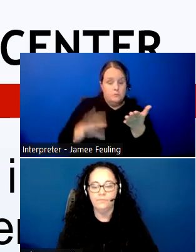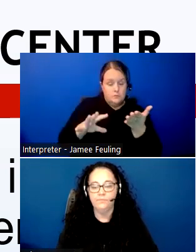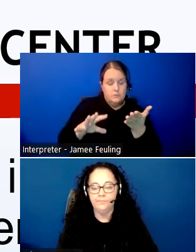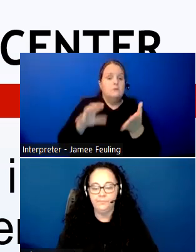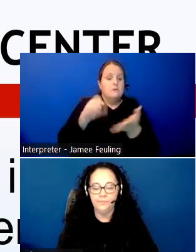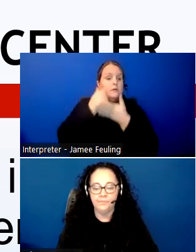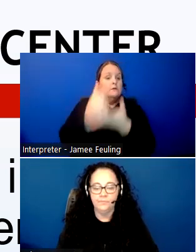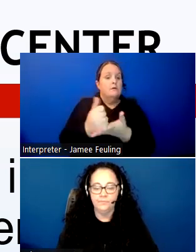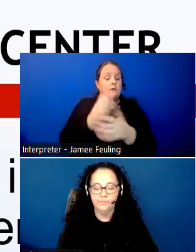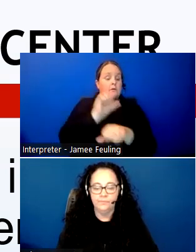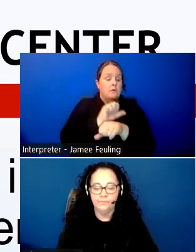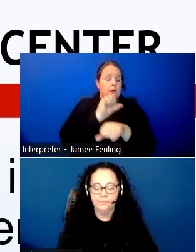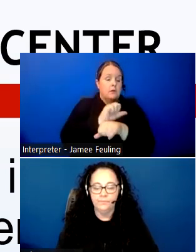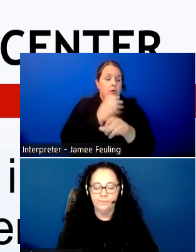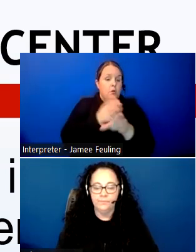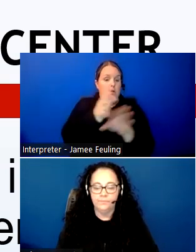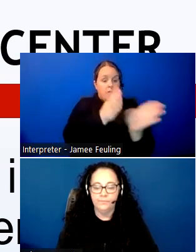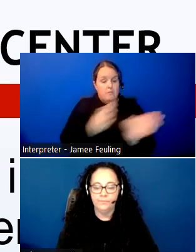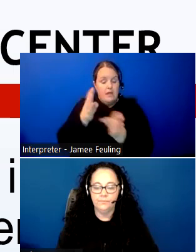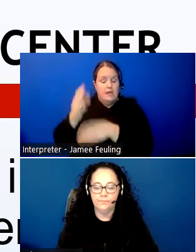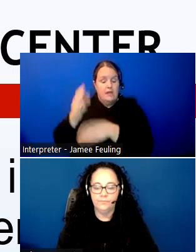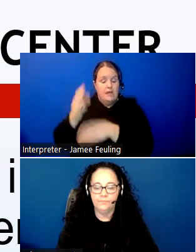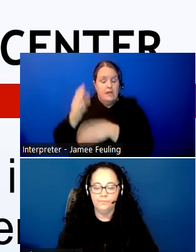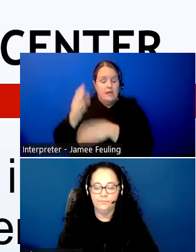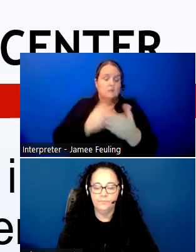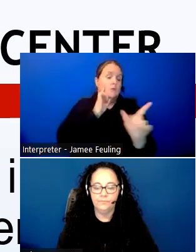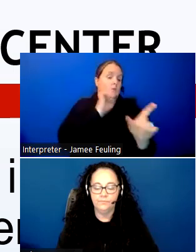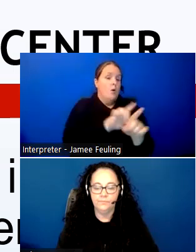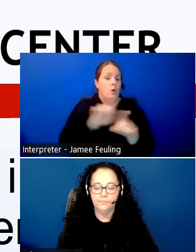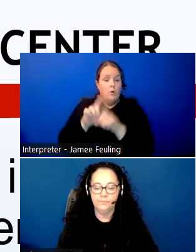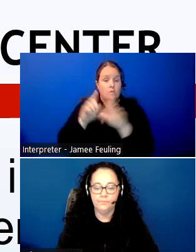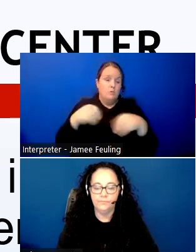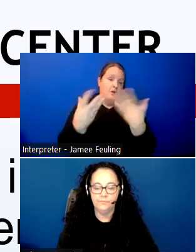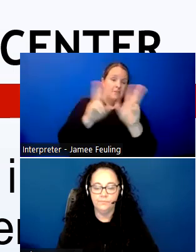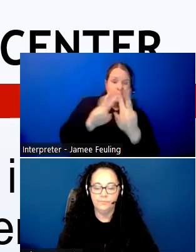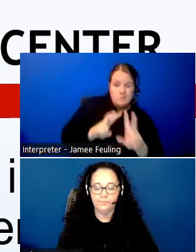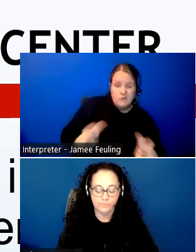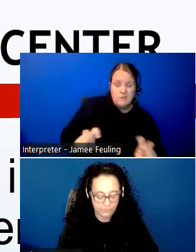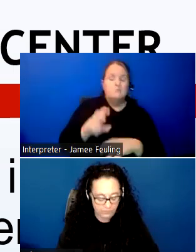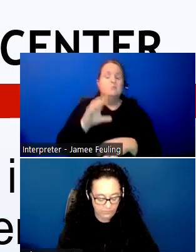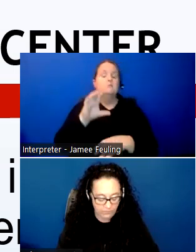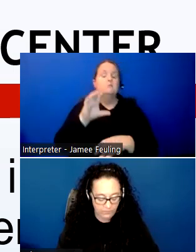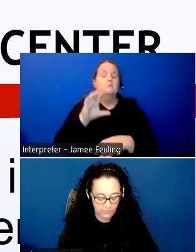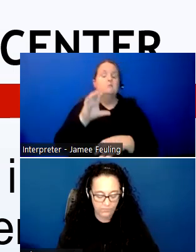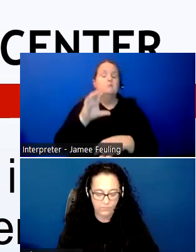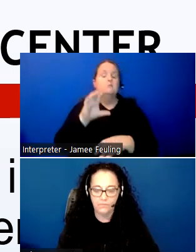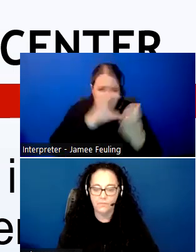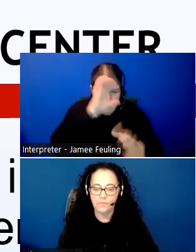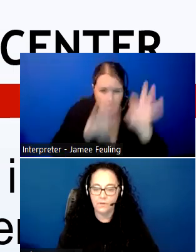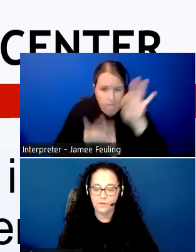with the career planning process. And we offer assessments, career exploration, and we offer this on